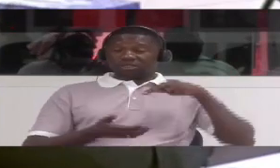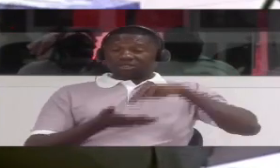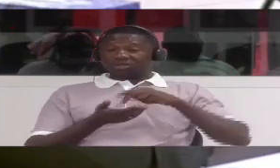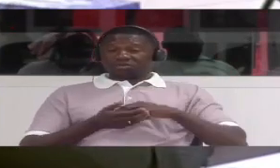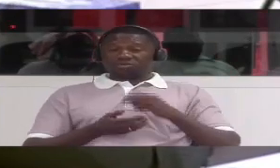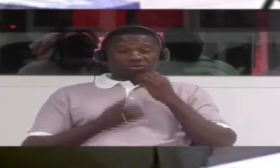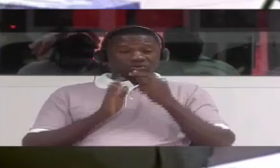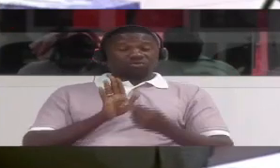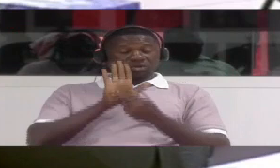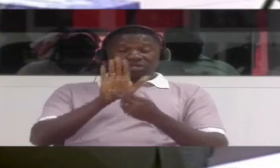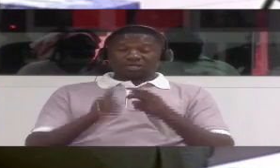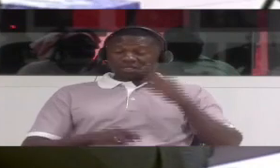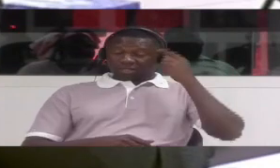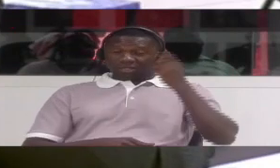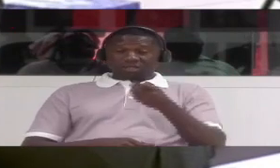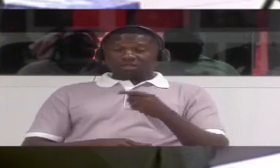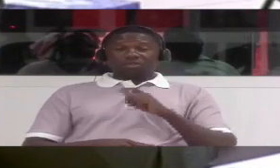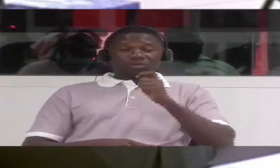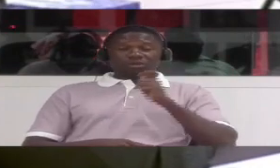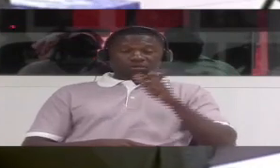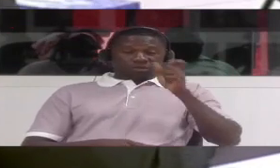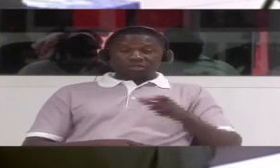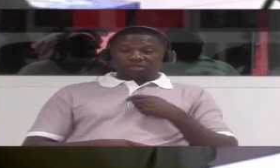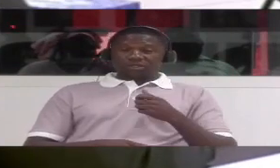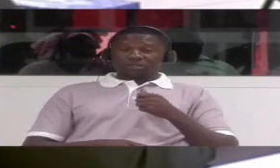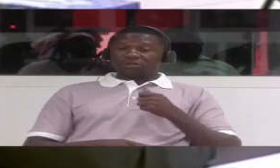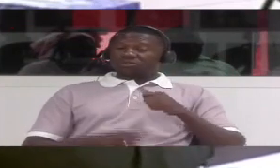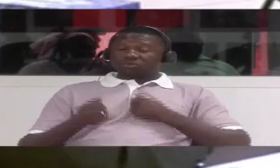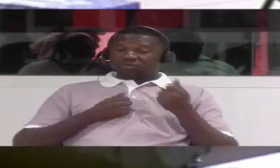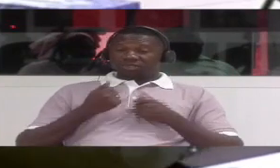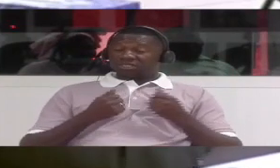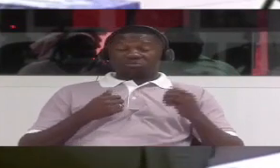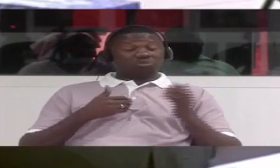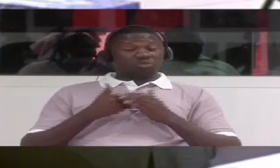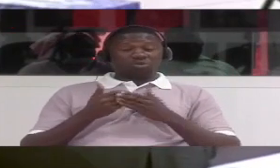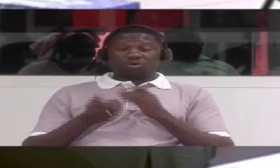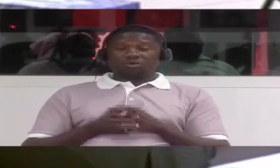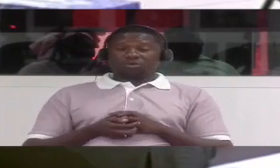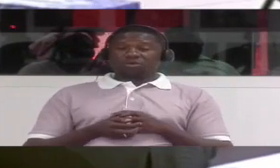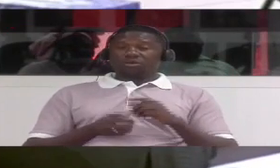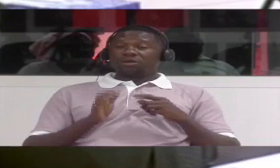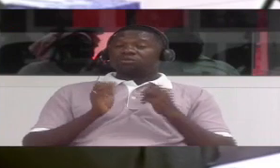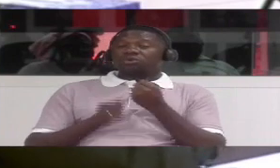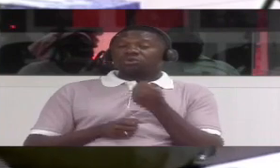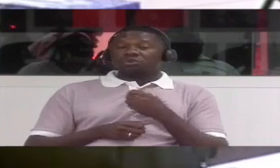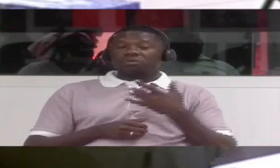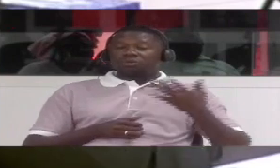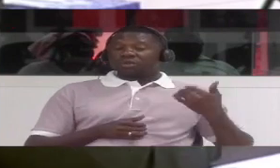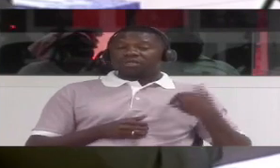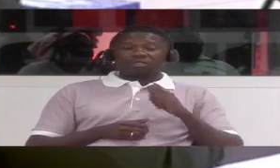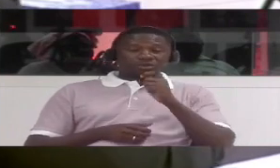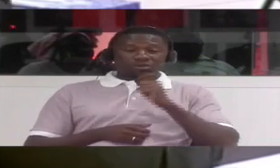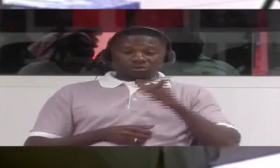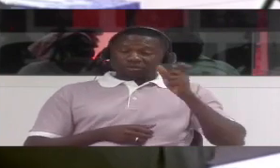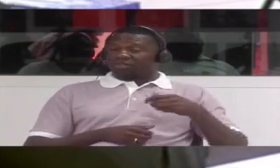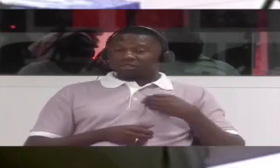journalists suffered the most. It went up to a point that people used to leave this country and go and claim asylum under the pretext that they were, false